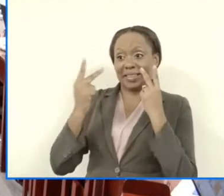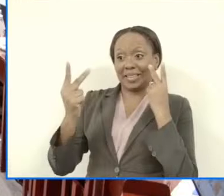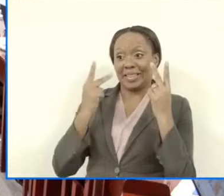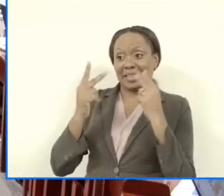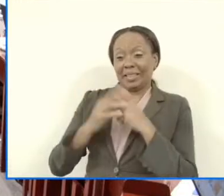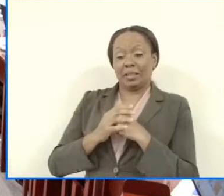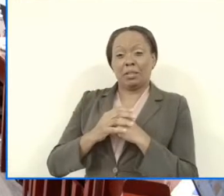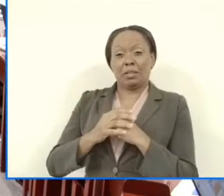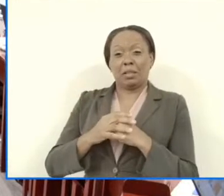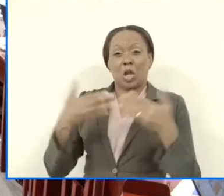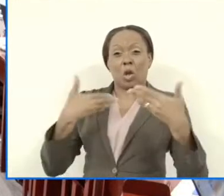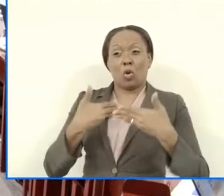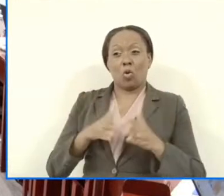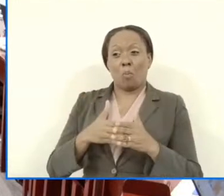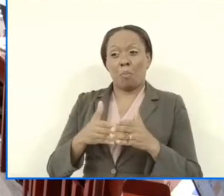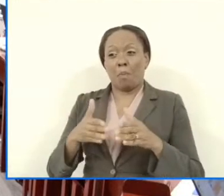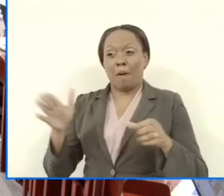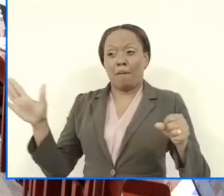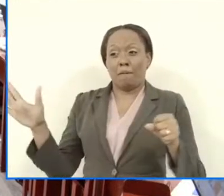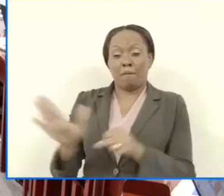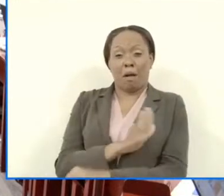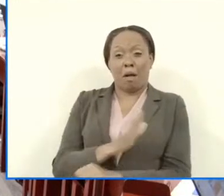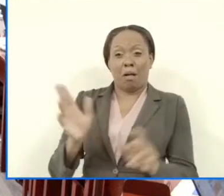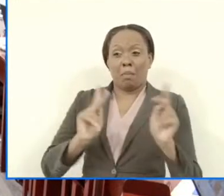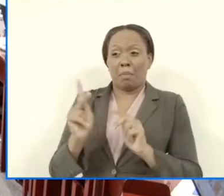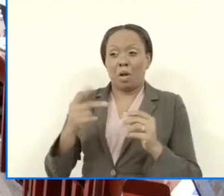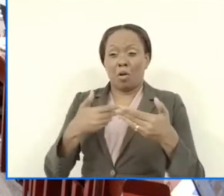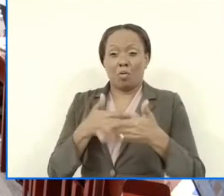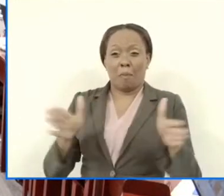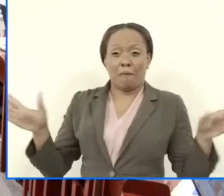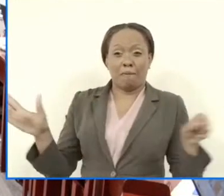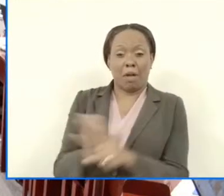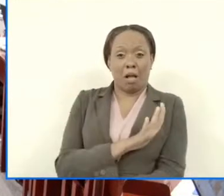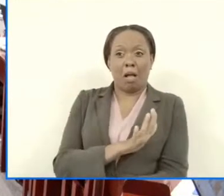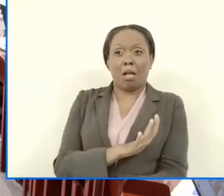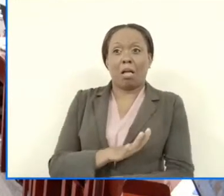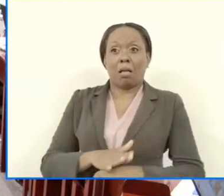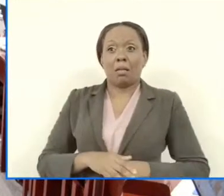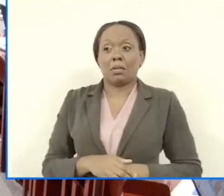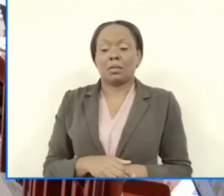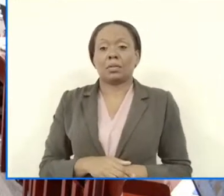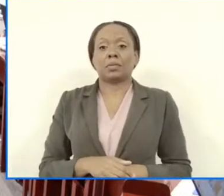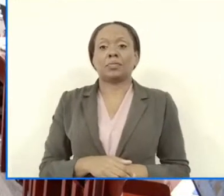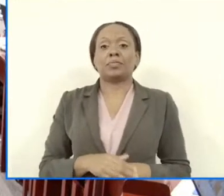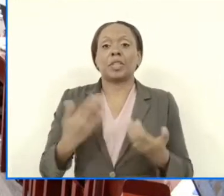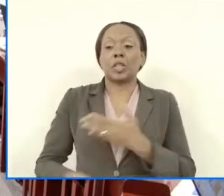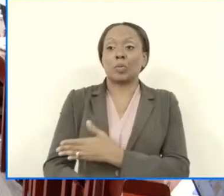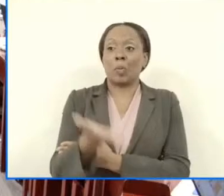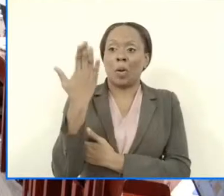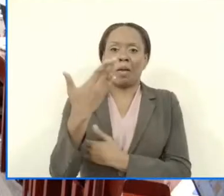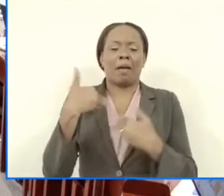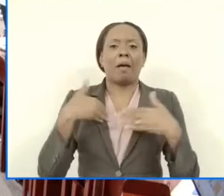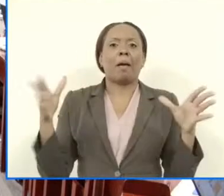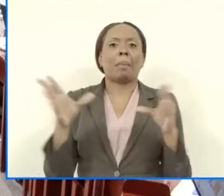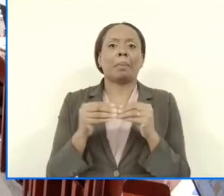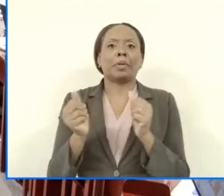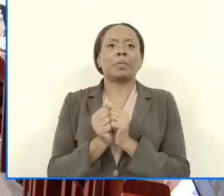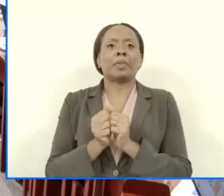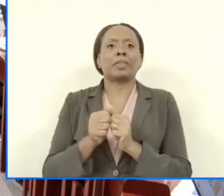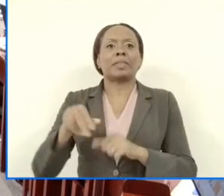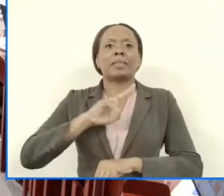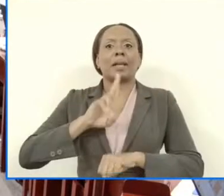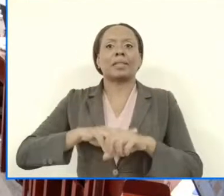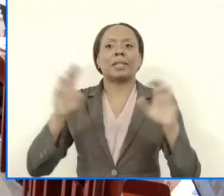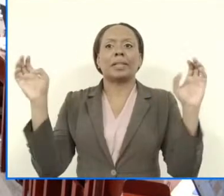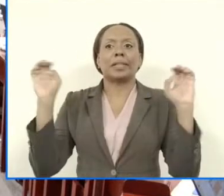A packed room. We had a meeting of the NEOC this morning to take reports